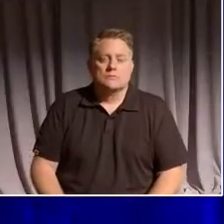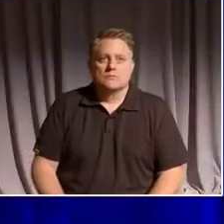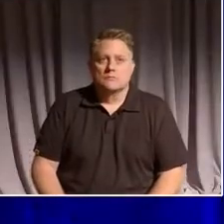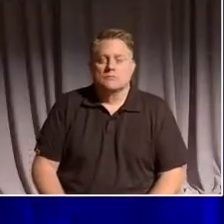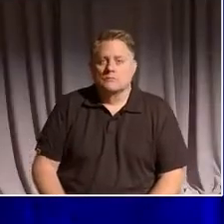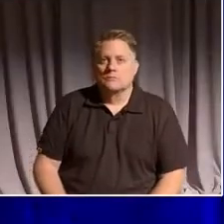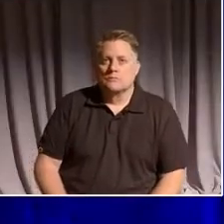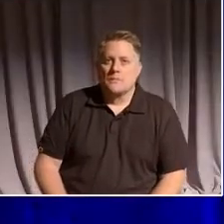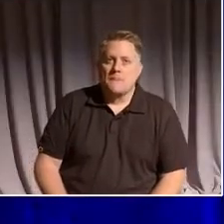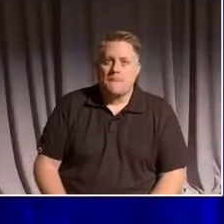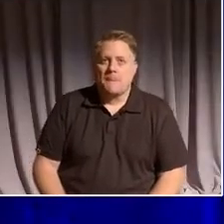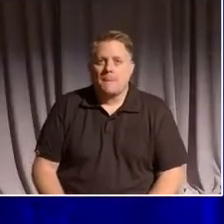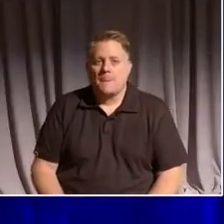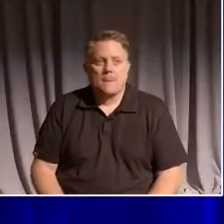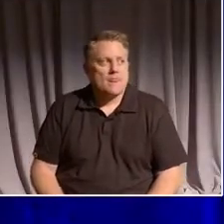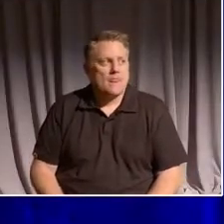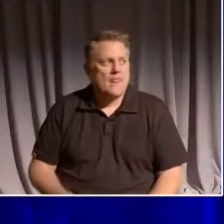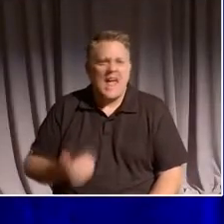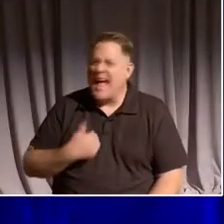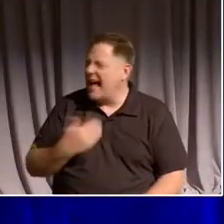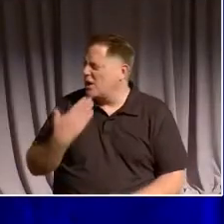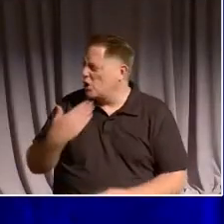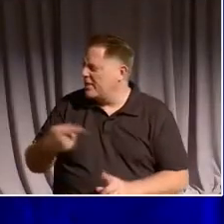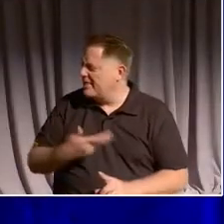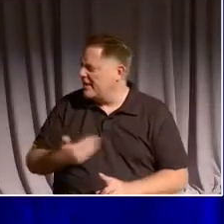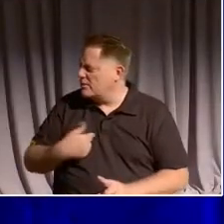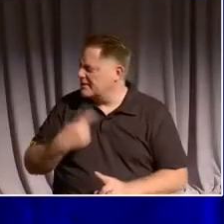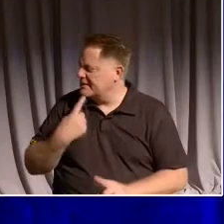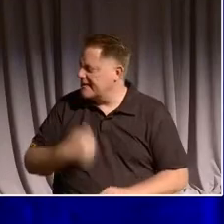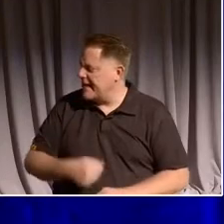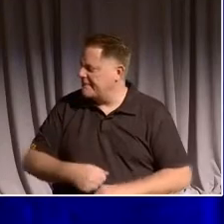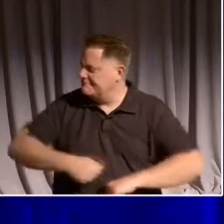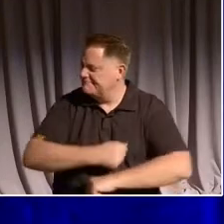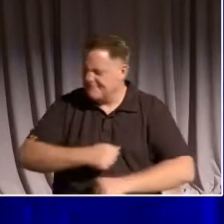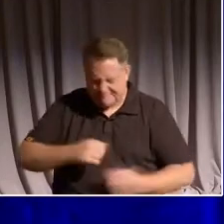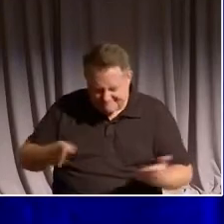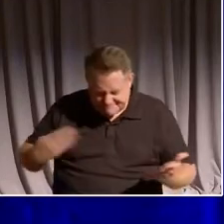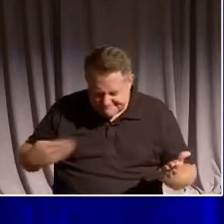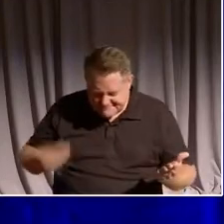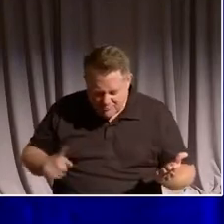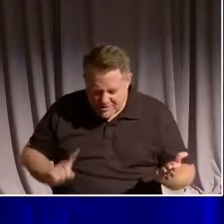it is very, I had a good thing I was going to say.